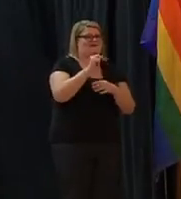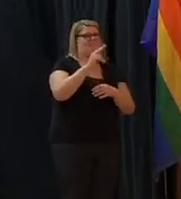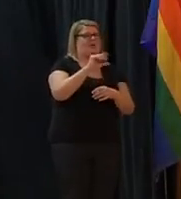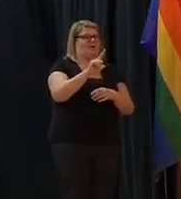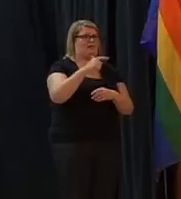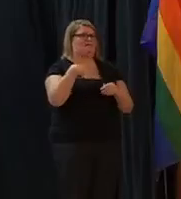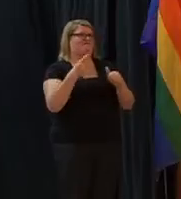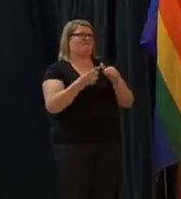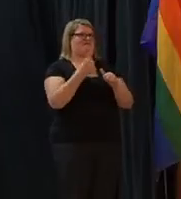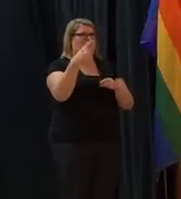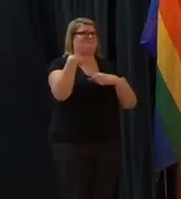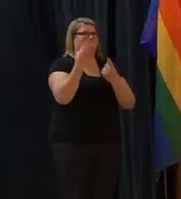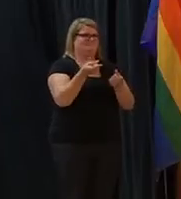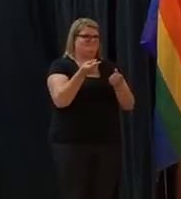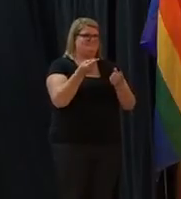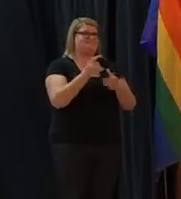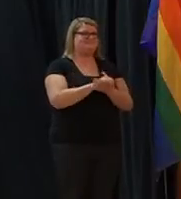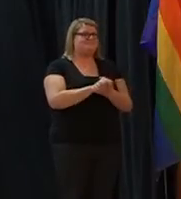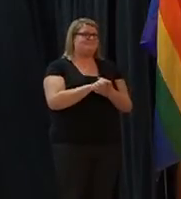there.